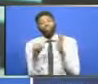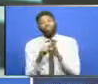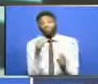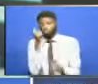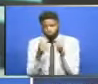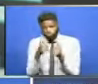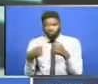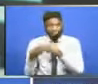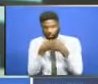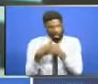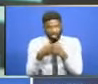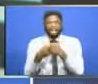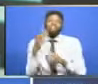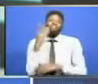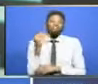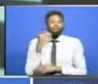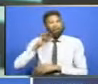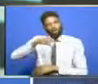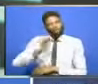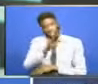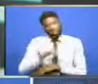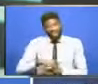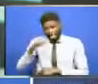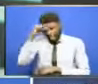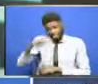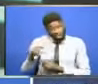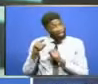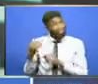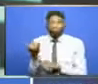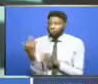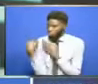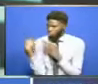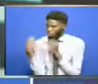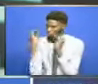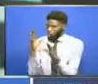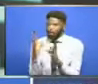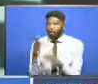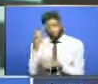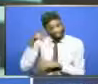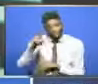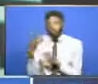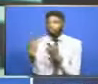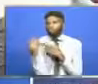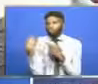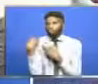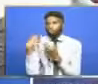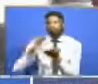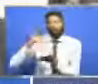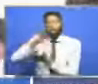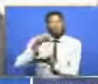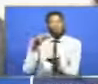to blame as they have no role in appropriating of money from the National Treasury.